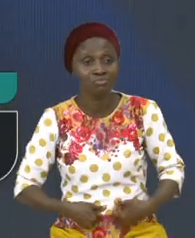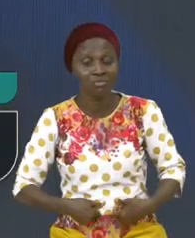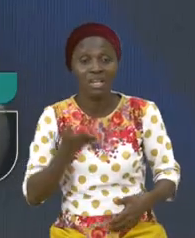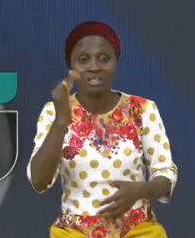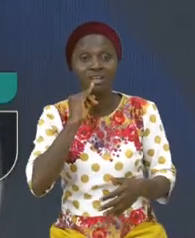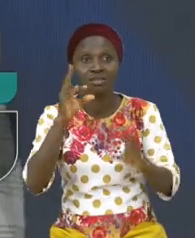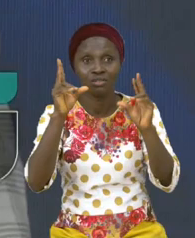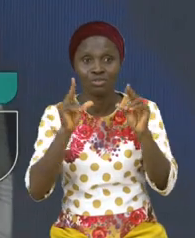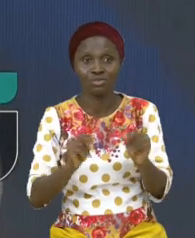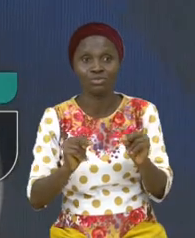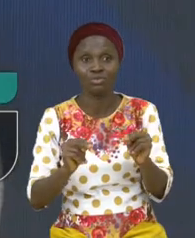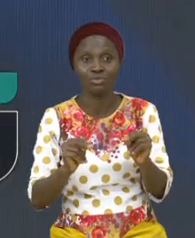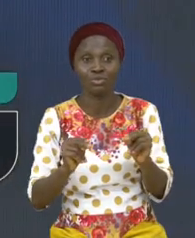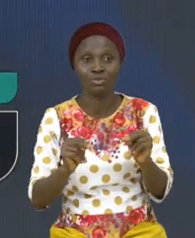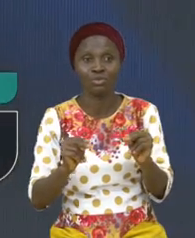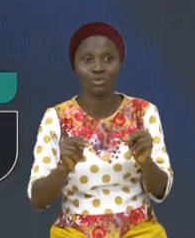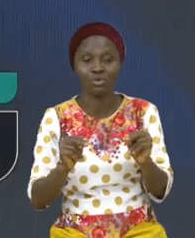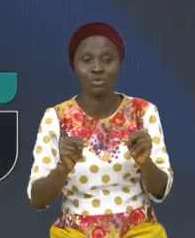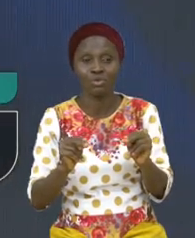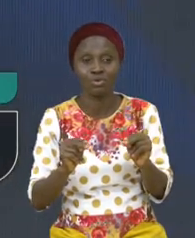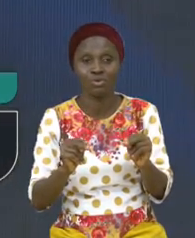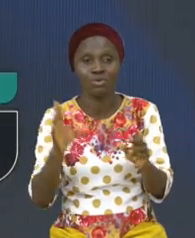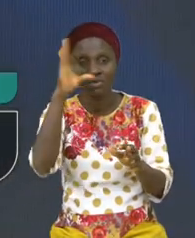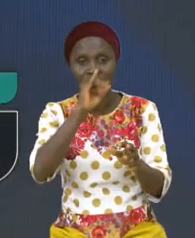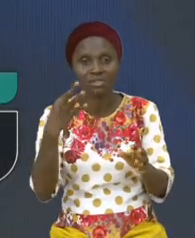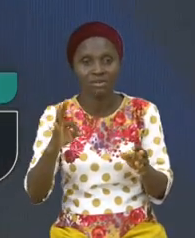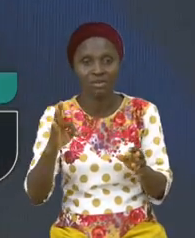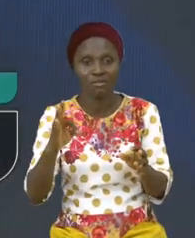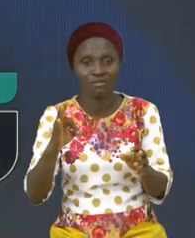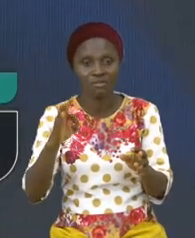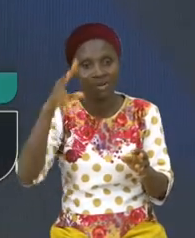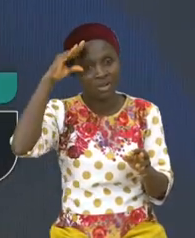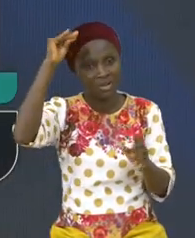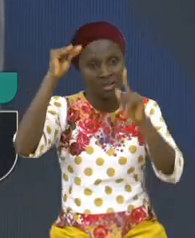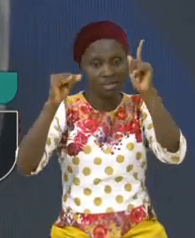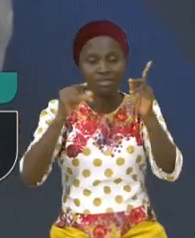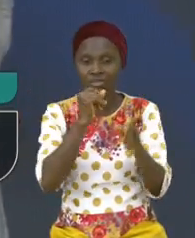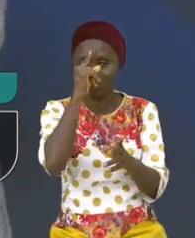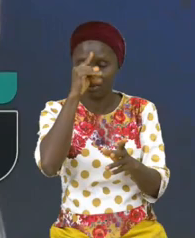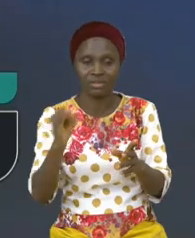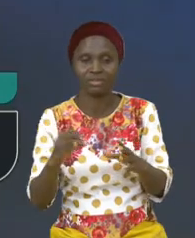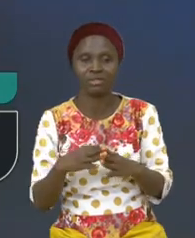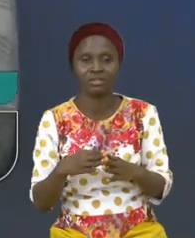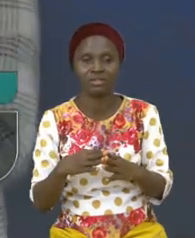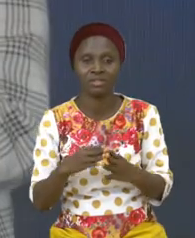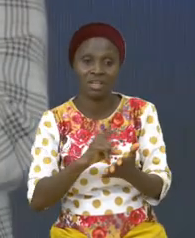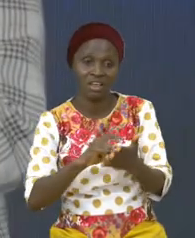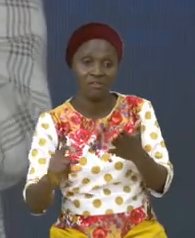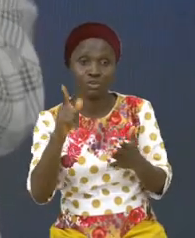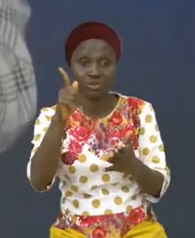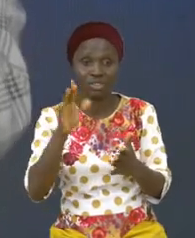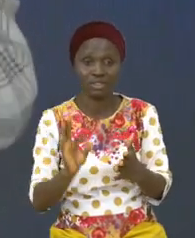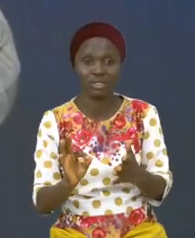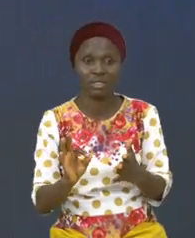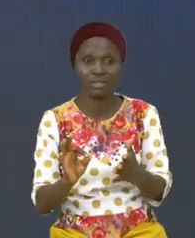neither is weary. There is no searching of his understanding. Verse 29,